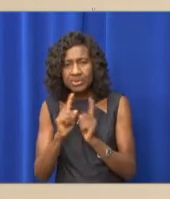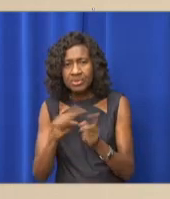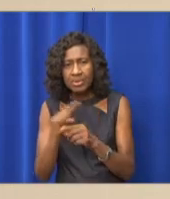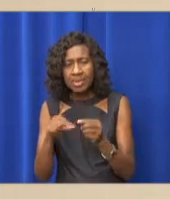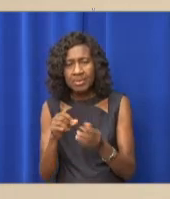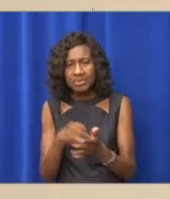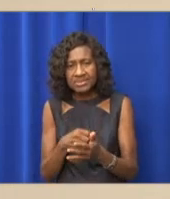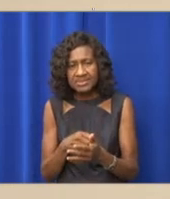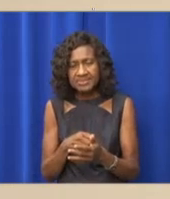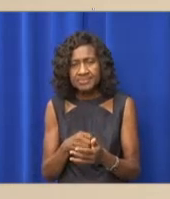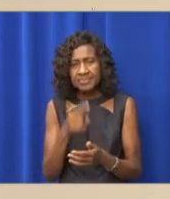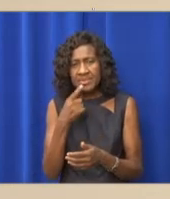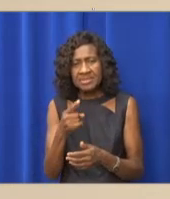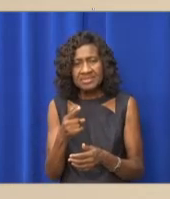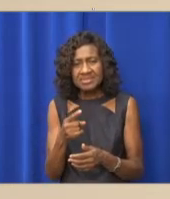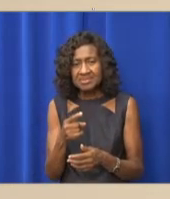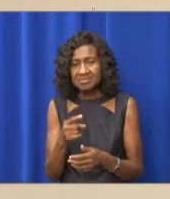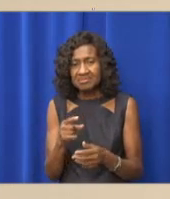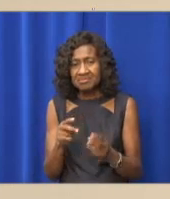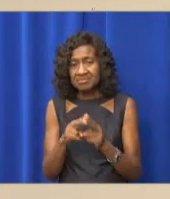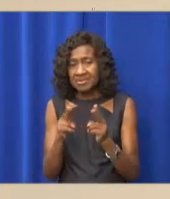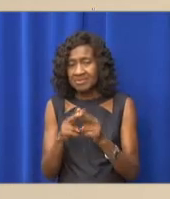be considered a very dangerous